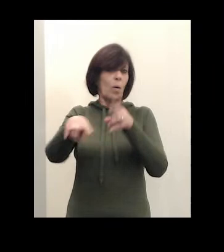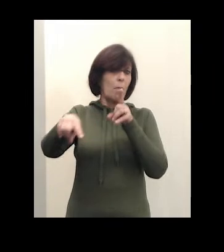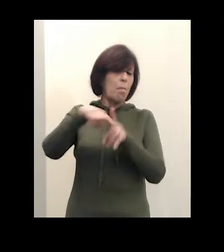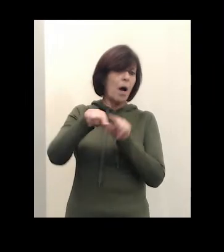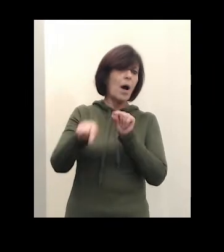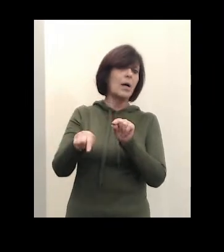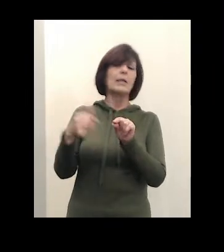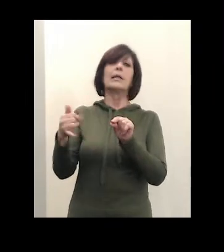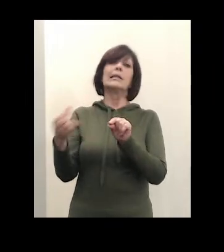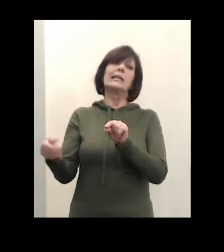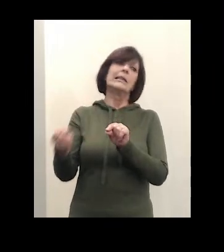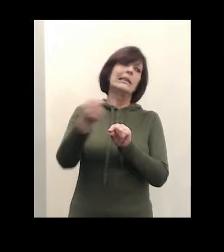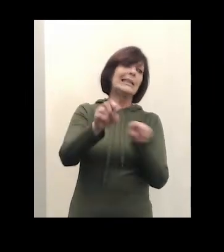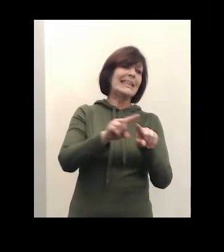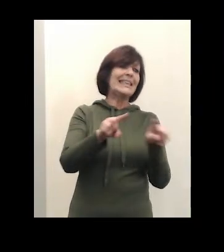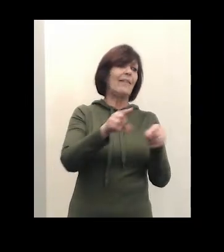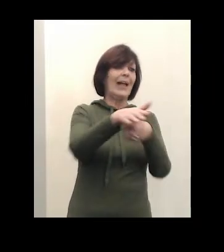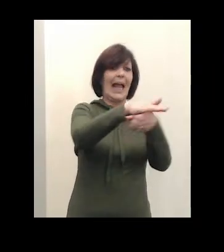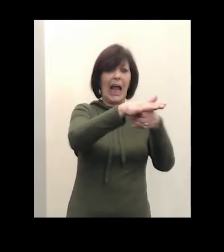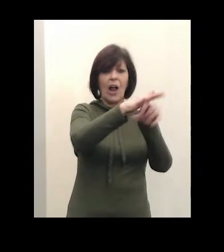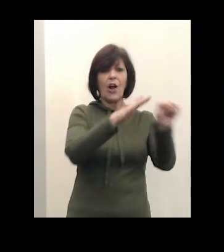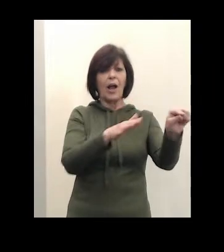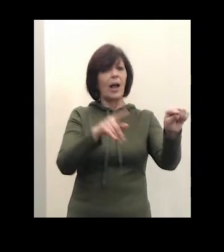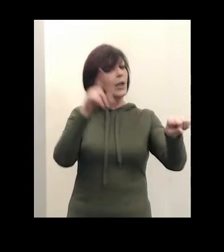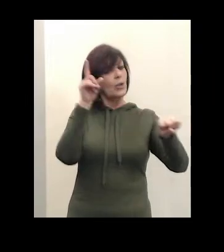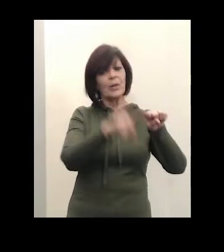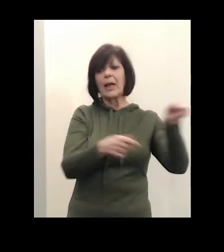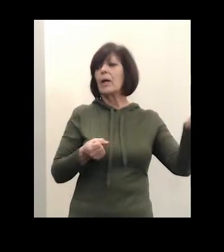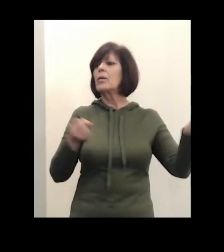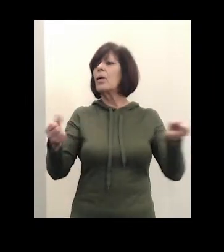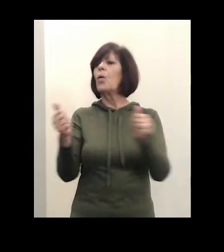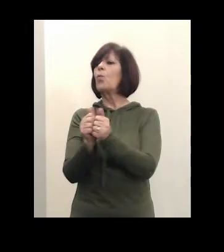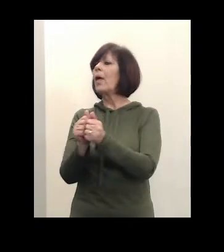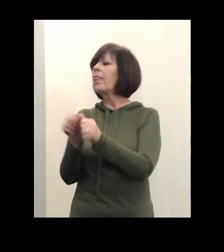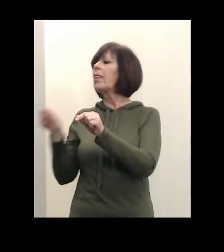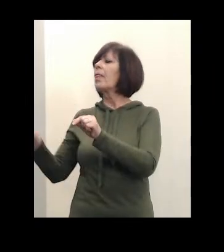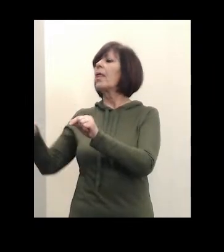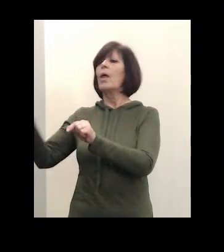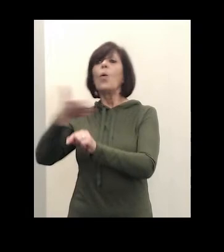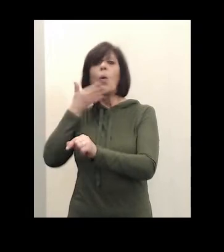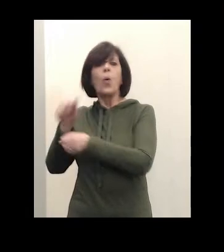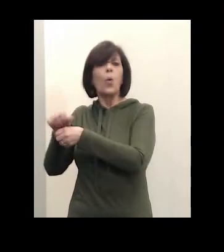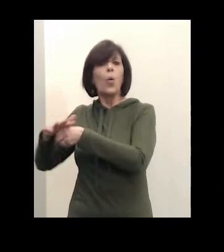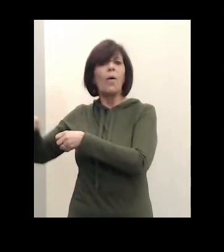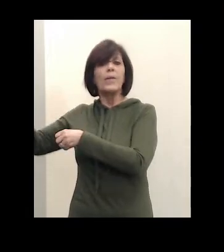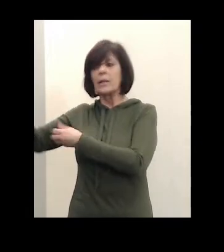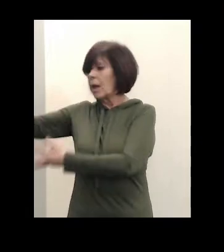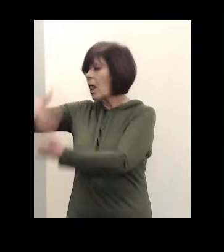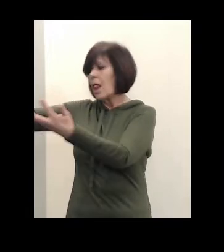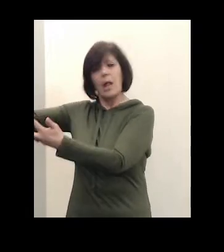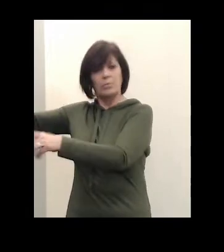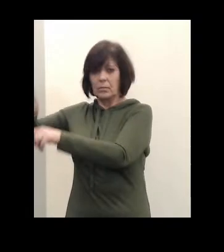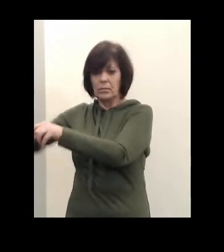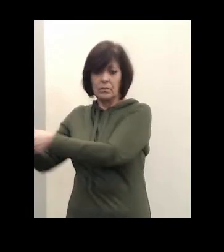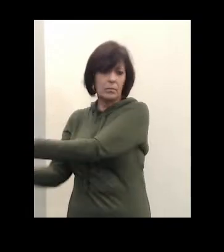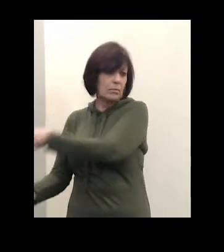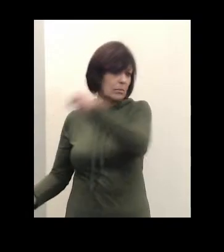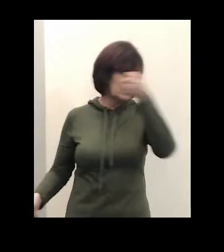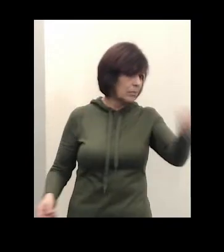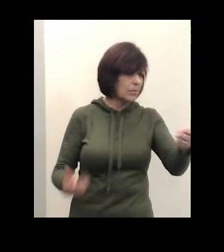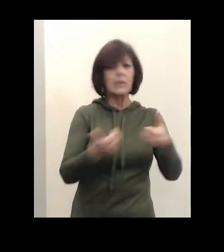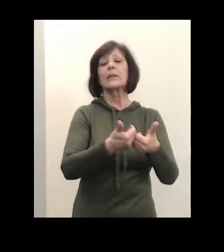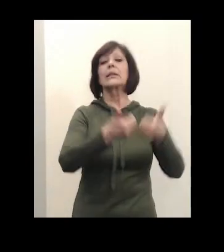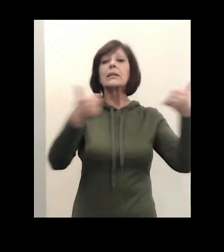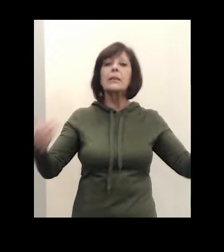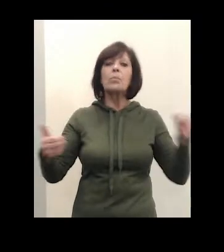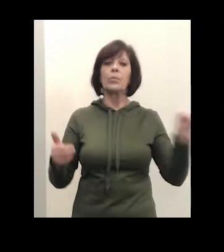a different ward. You can't have a COVID-19 positive patient in with a non-COVID-19 patient. You wouldn't want